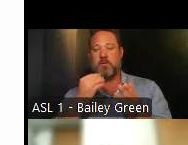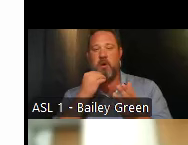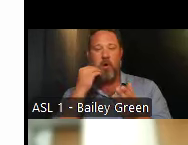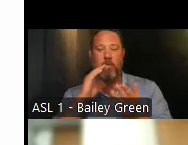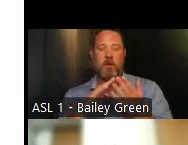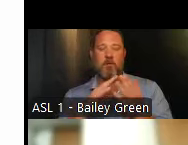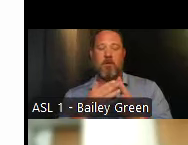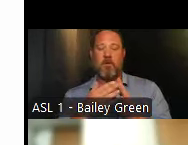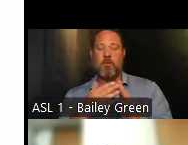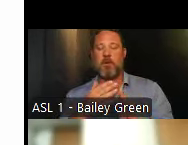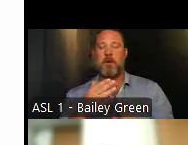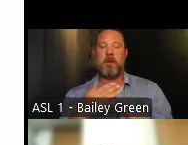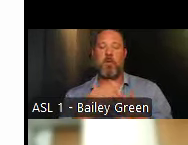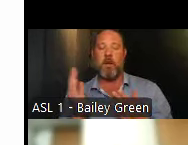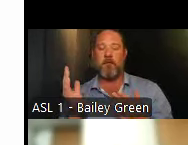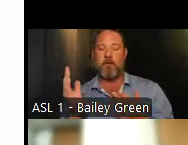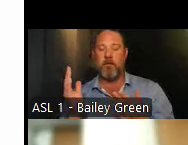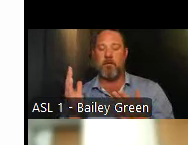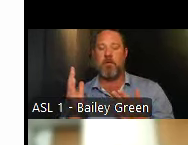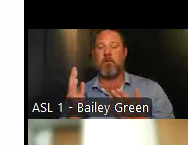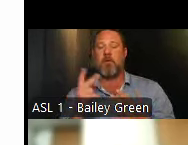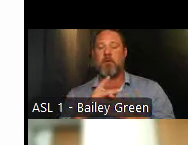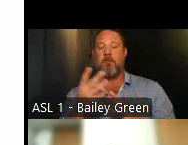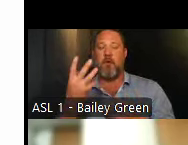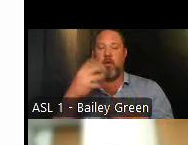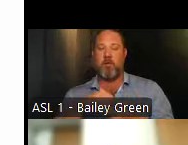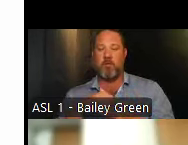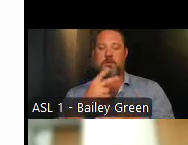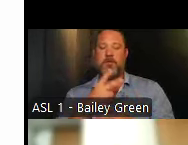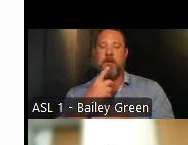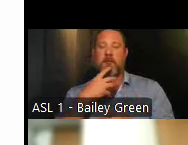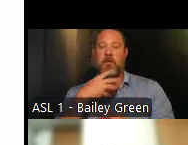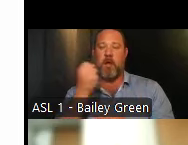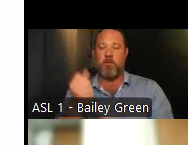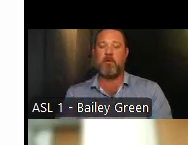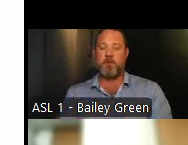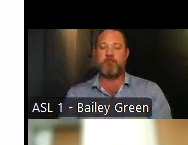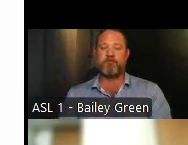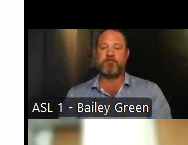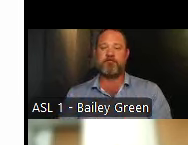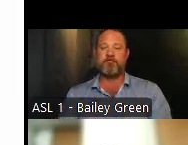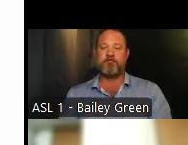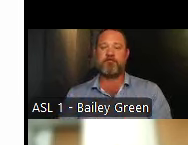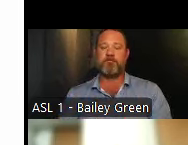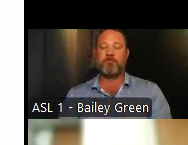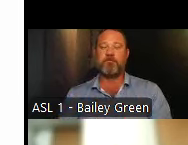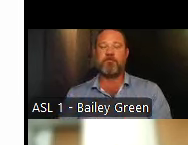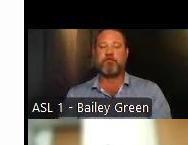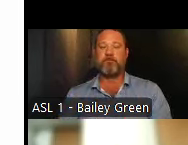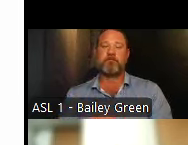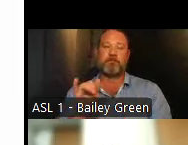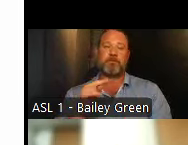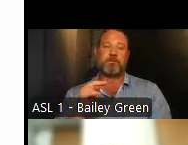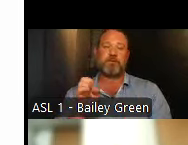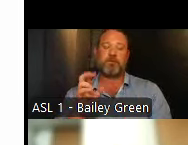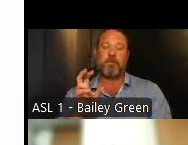community-based alternatives waiver and programs for all-inclusive care for the elderly. This bill was chaptered on June 30th, so it is